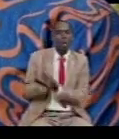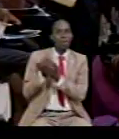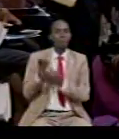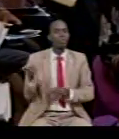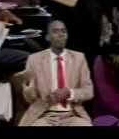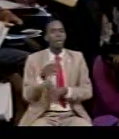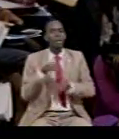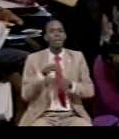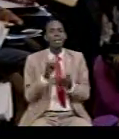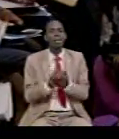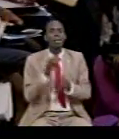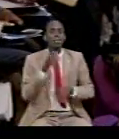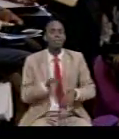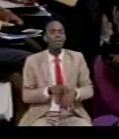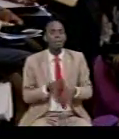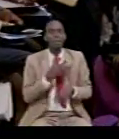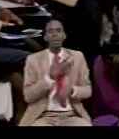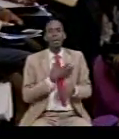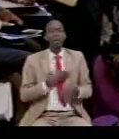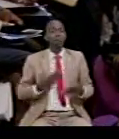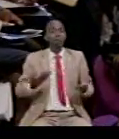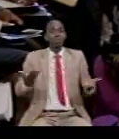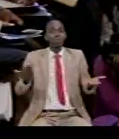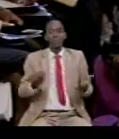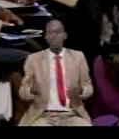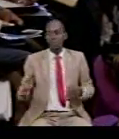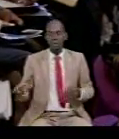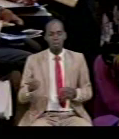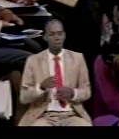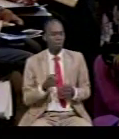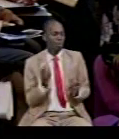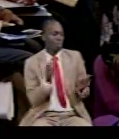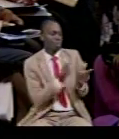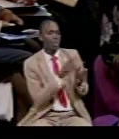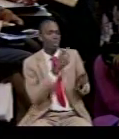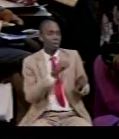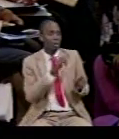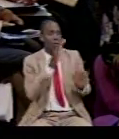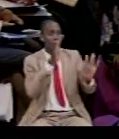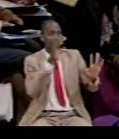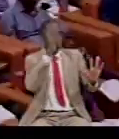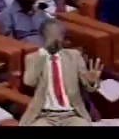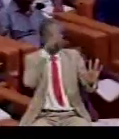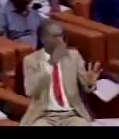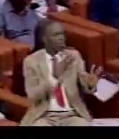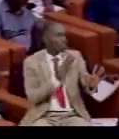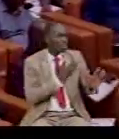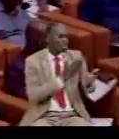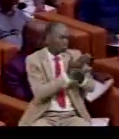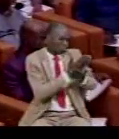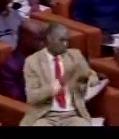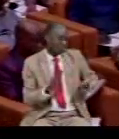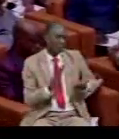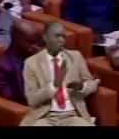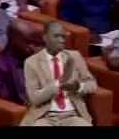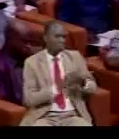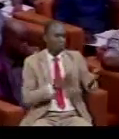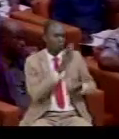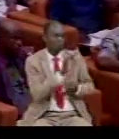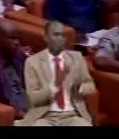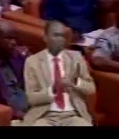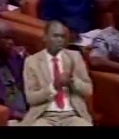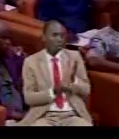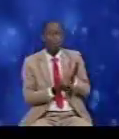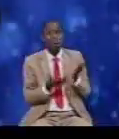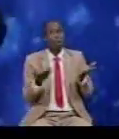lives. And so they went to the wise. They said, give us of your oil. We can't share